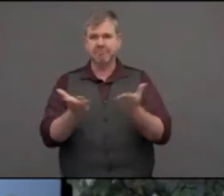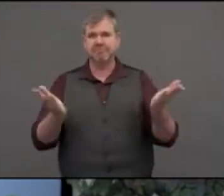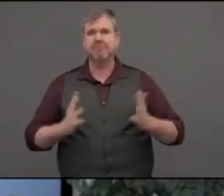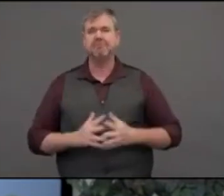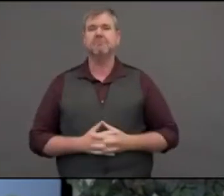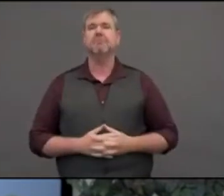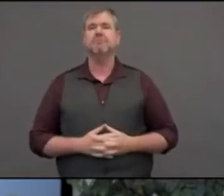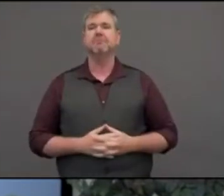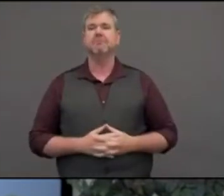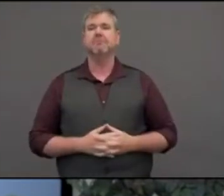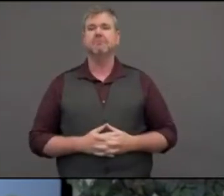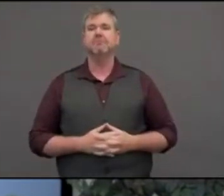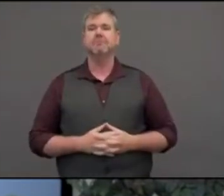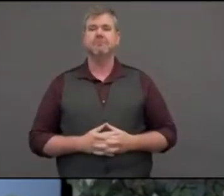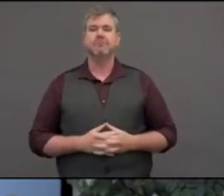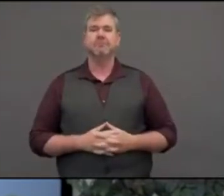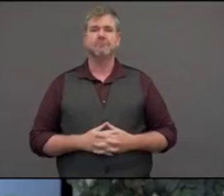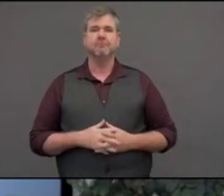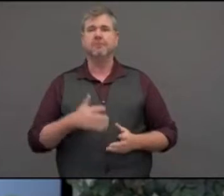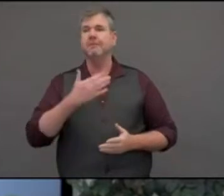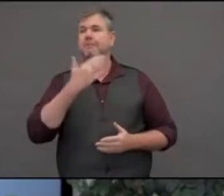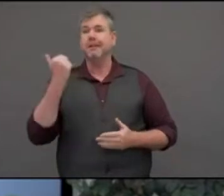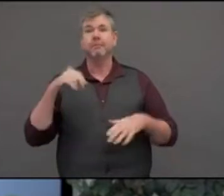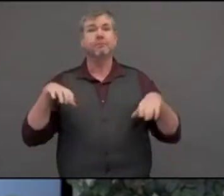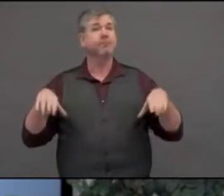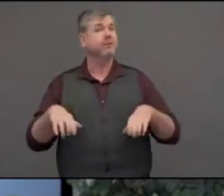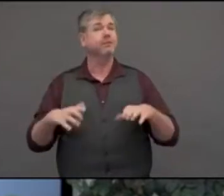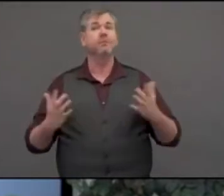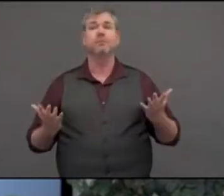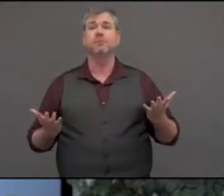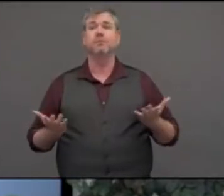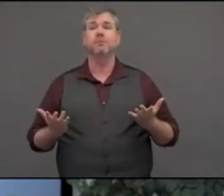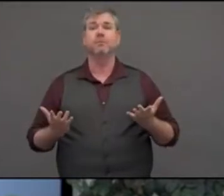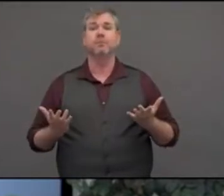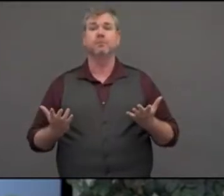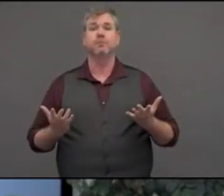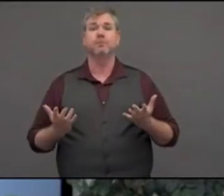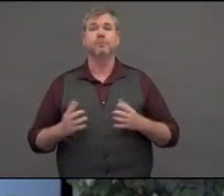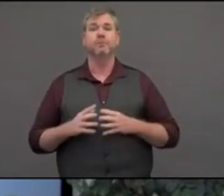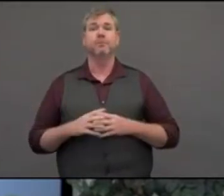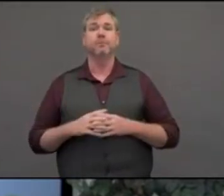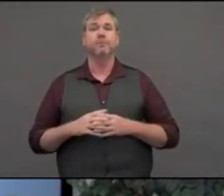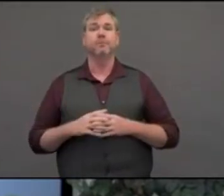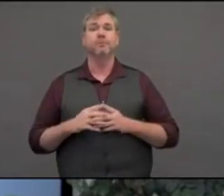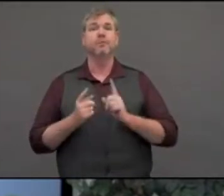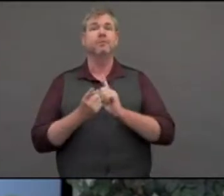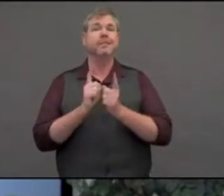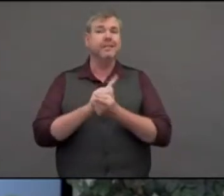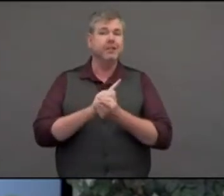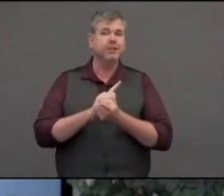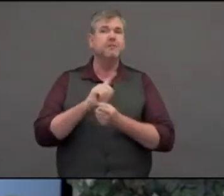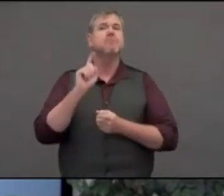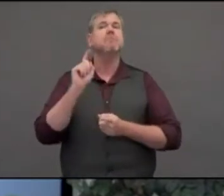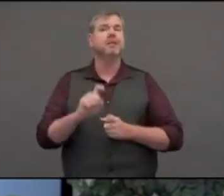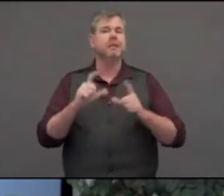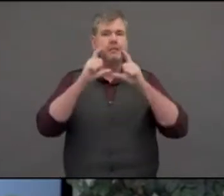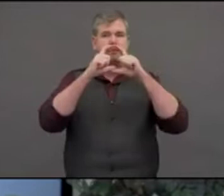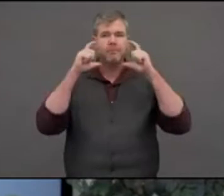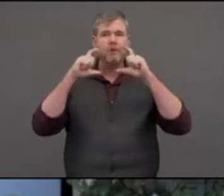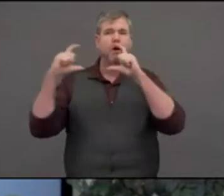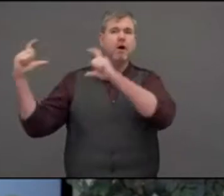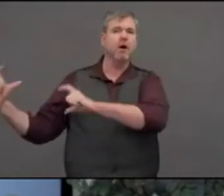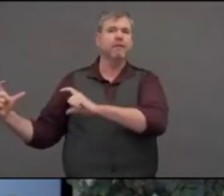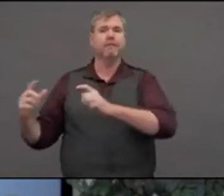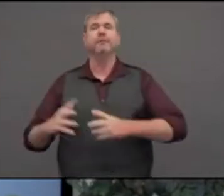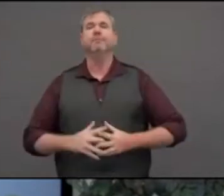not able to do that translation, that interpretation, without us actually taking off our face coverings. I